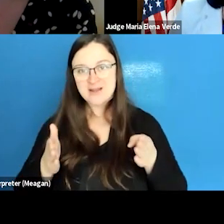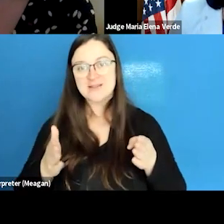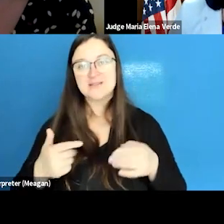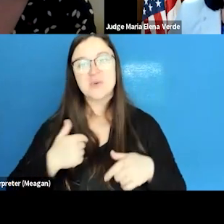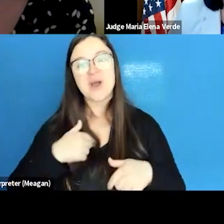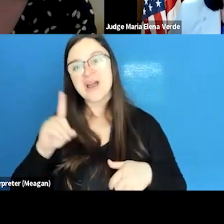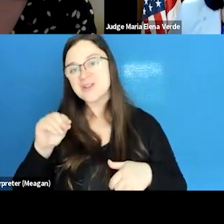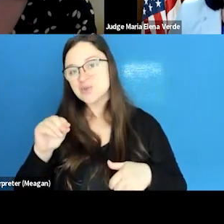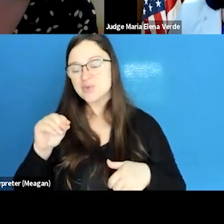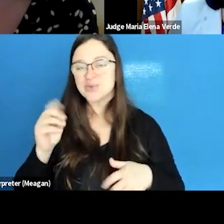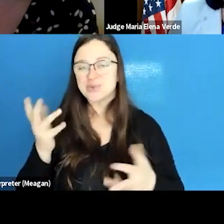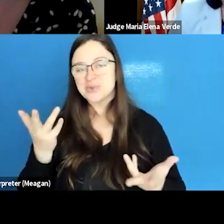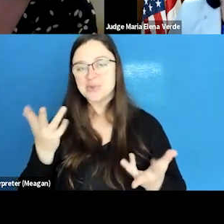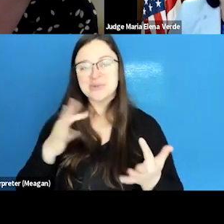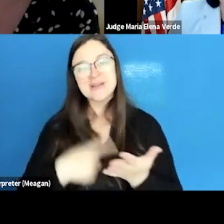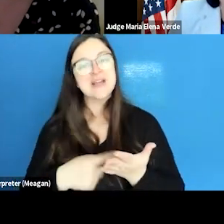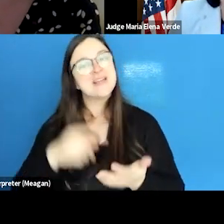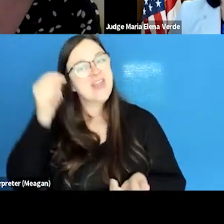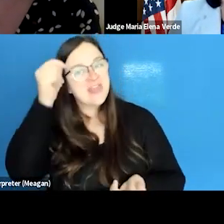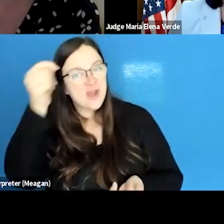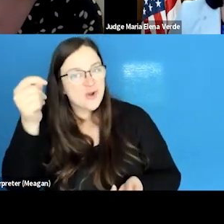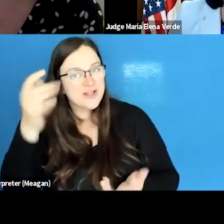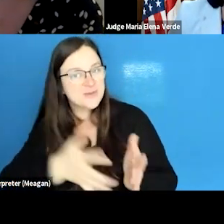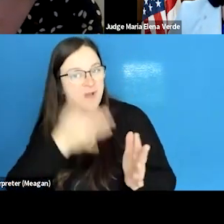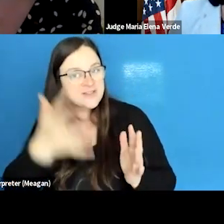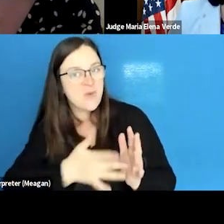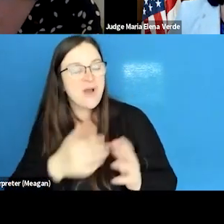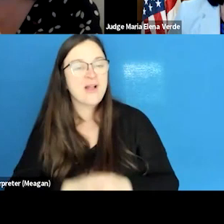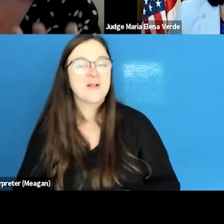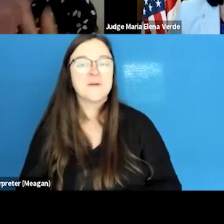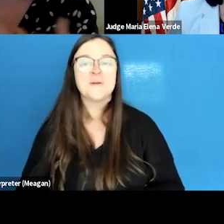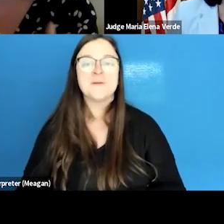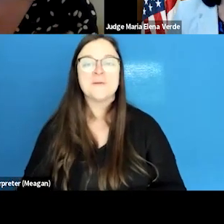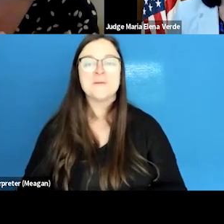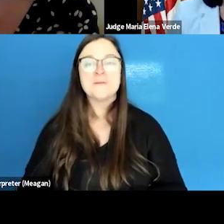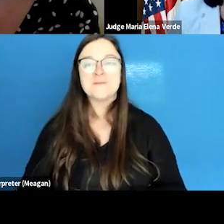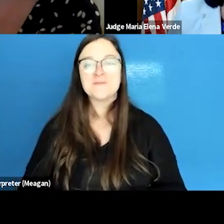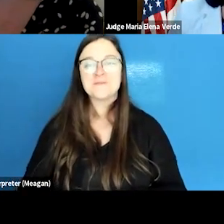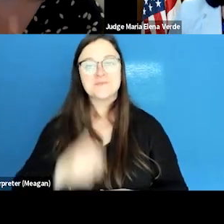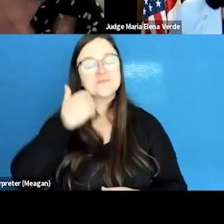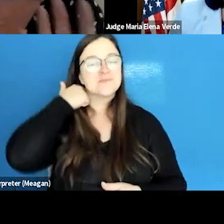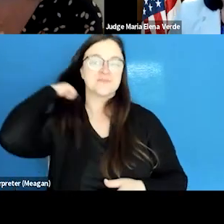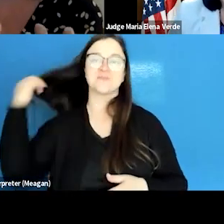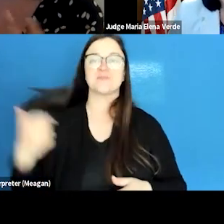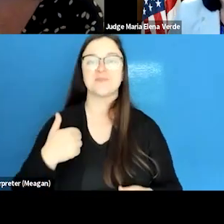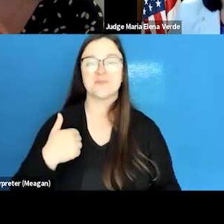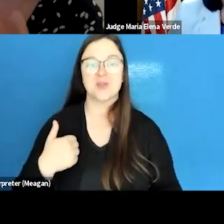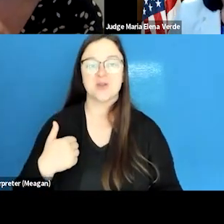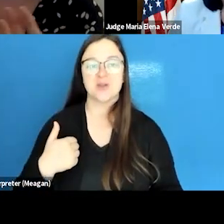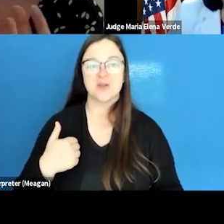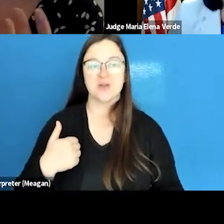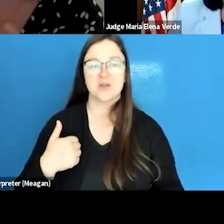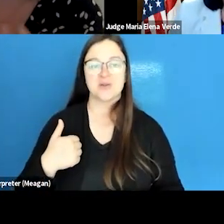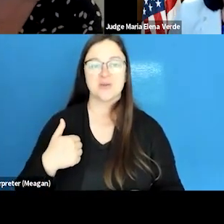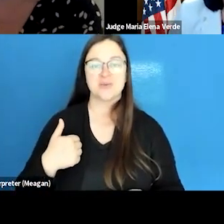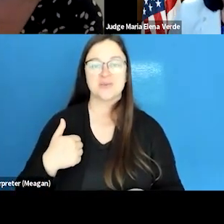in theories every once in a while and really base kind of some things that we can do or know based on